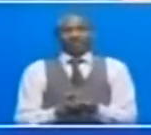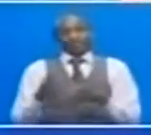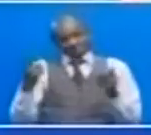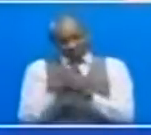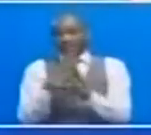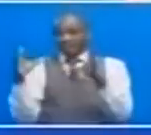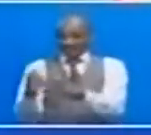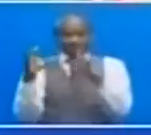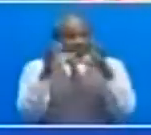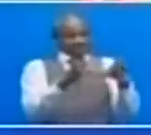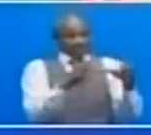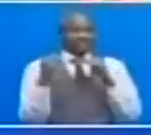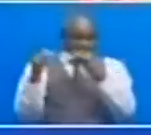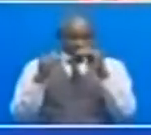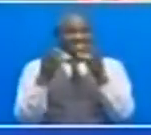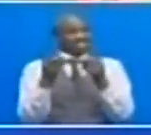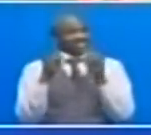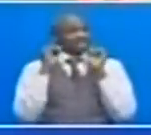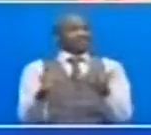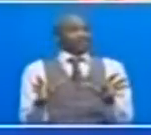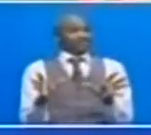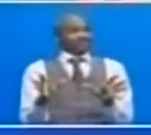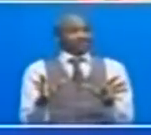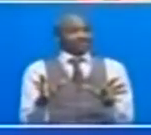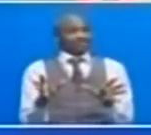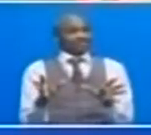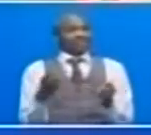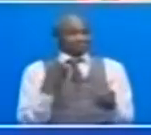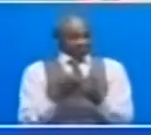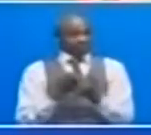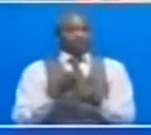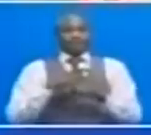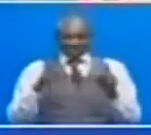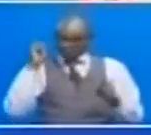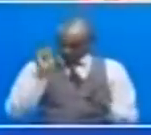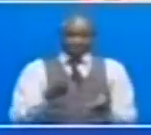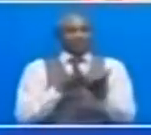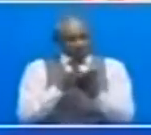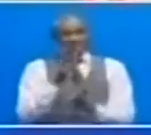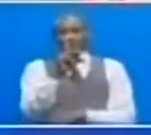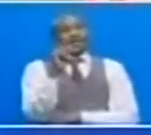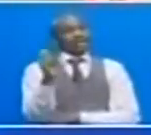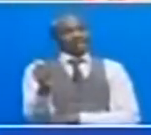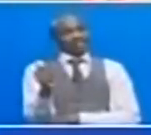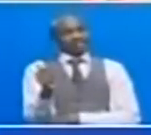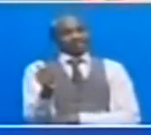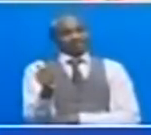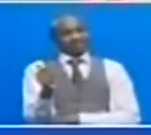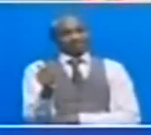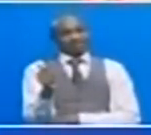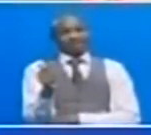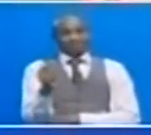is not easy and can be very difficult. But let us be honest with one another. And